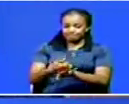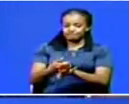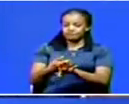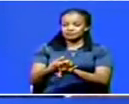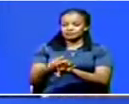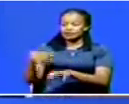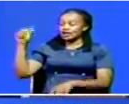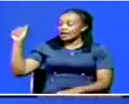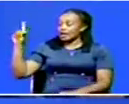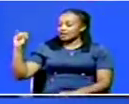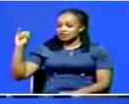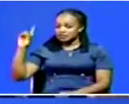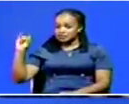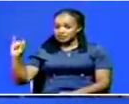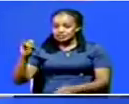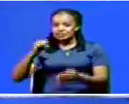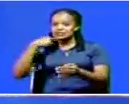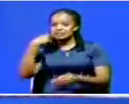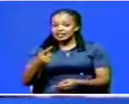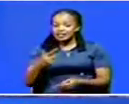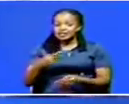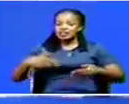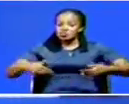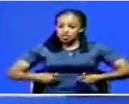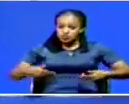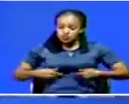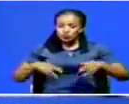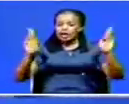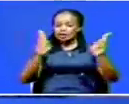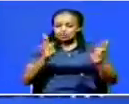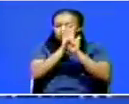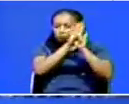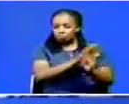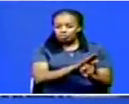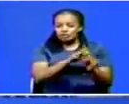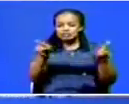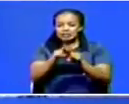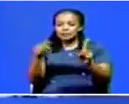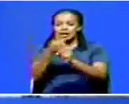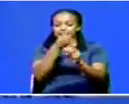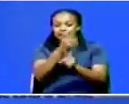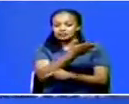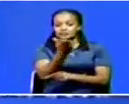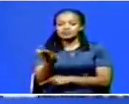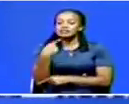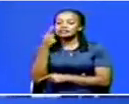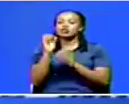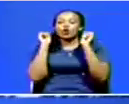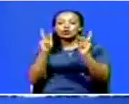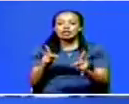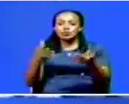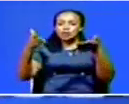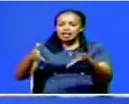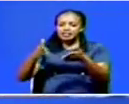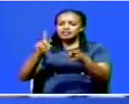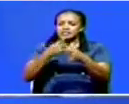and Aisha Jumwa said the youths were hired to deliberately attack and intimidate them. Anasema okay ndio hawa hapa then wanaanza kuitisha pesa